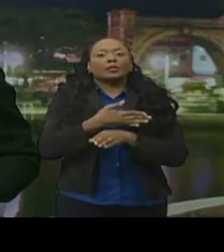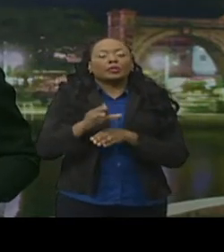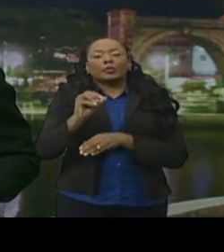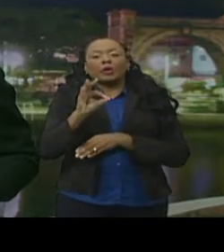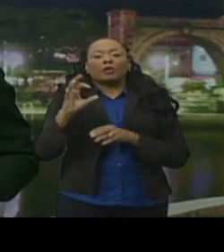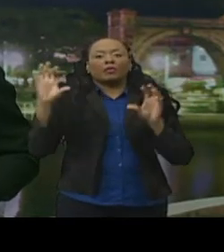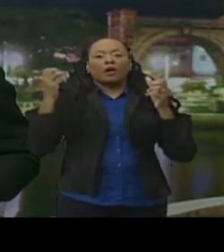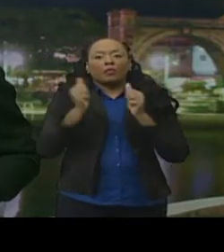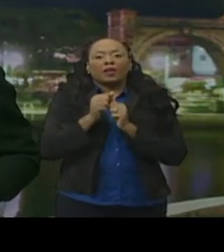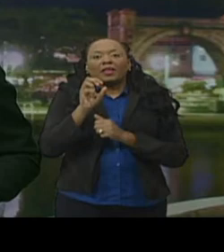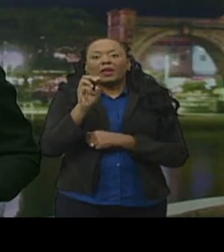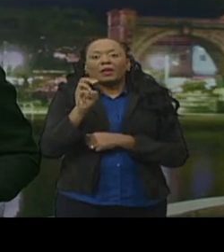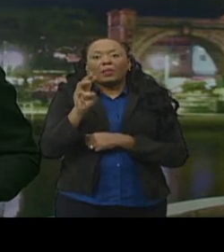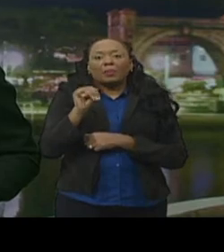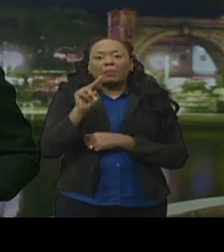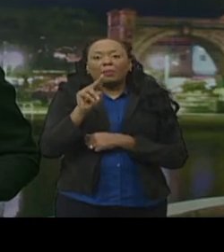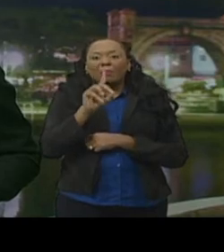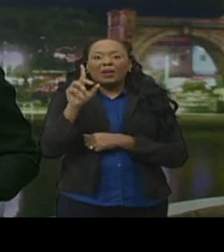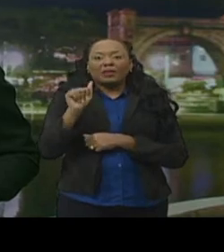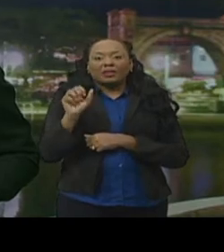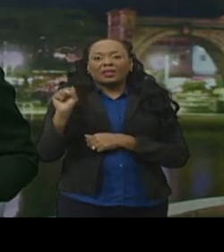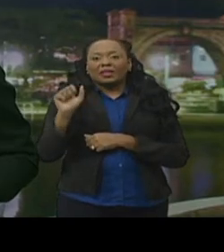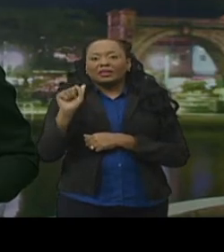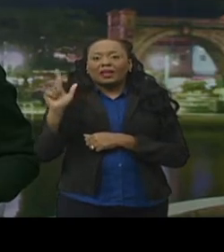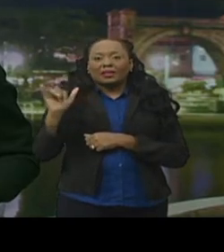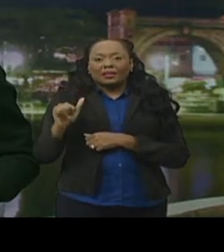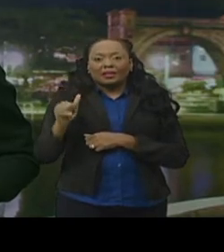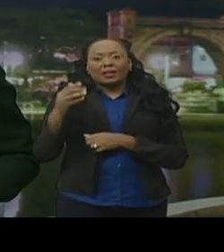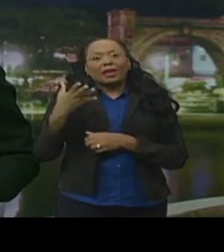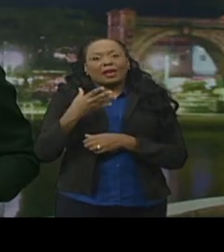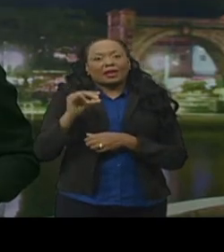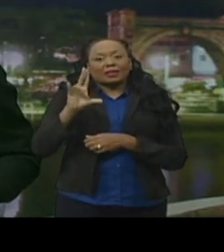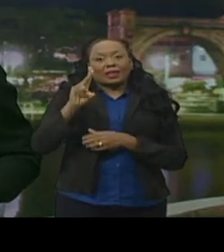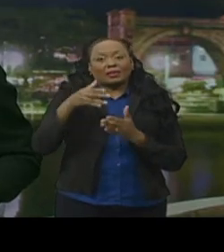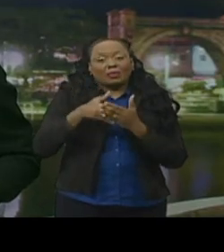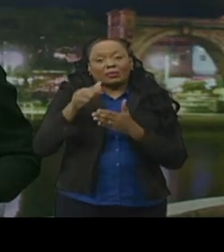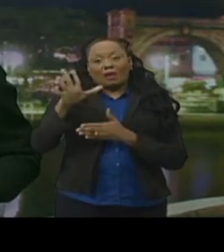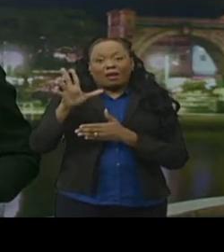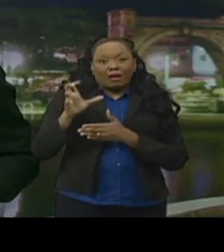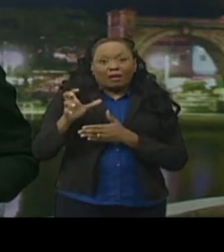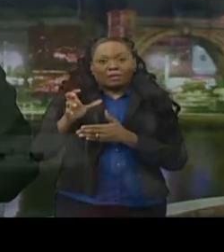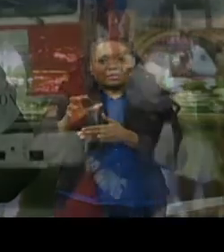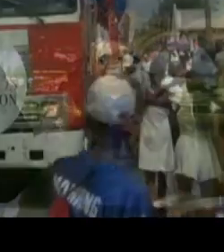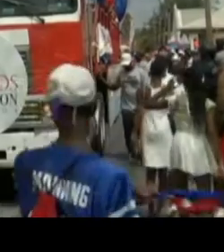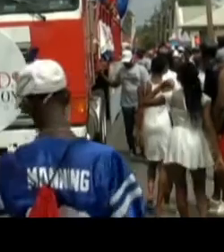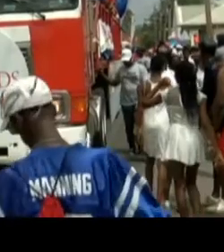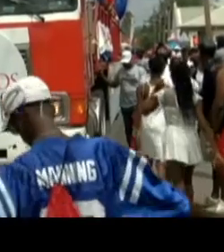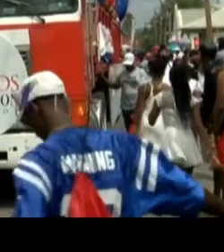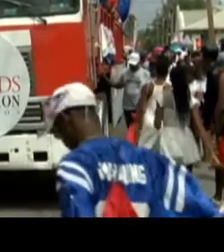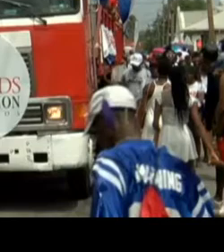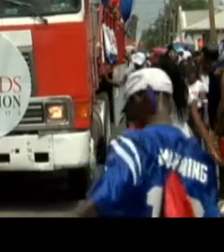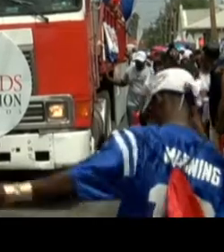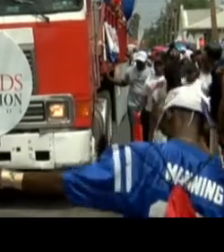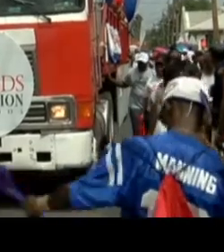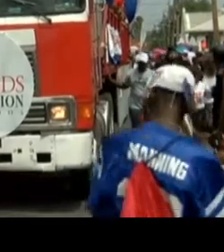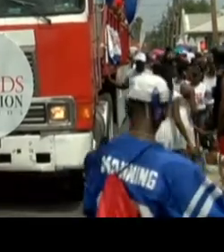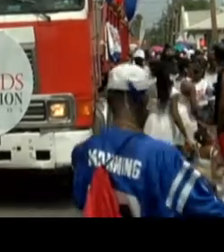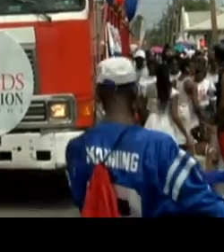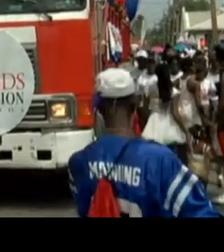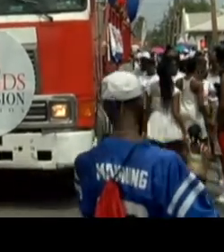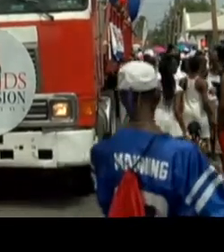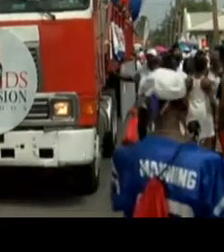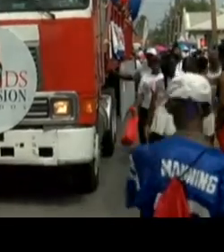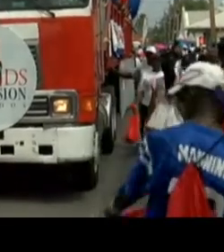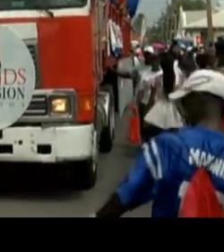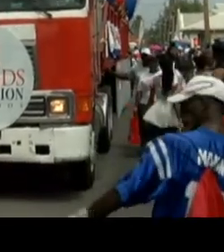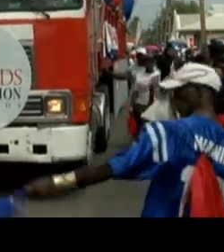with Mother Sally and the $7,500 prize money. Lil Rick also took third position and the $2,000 prize with his popular